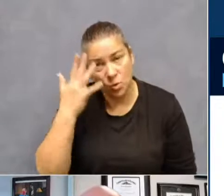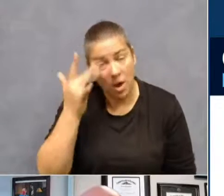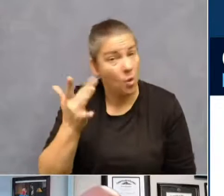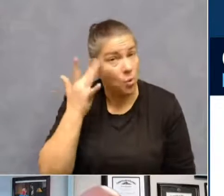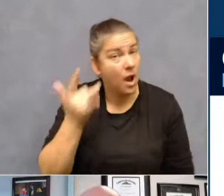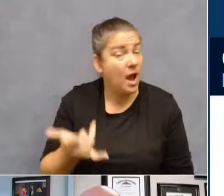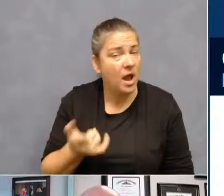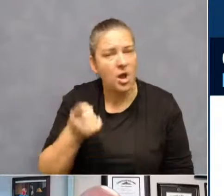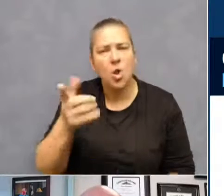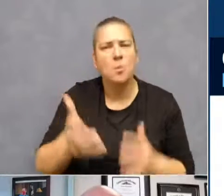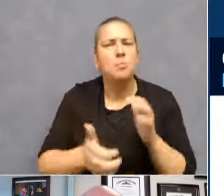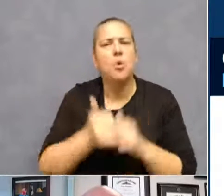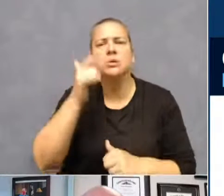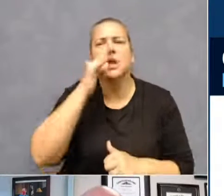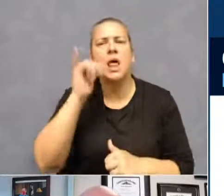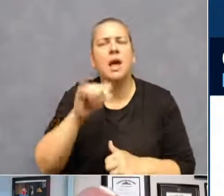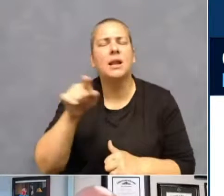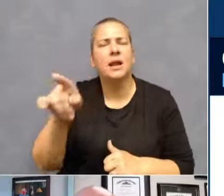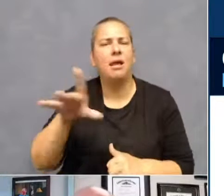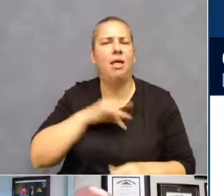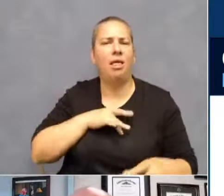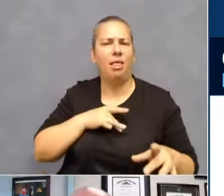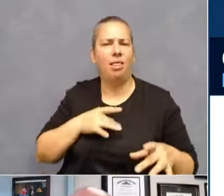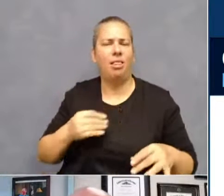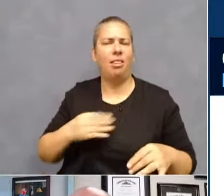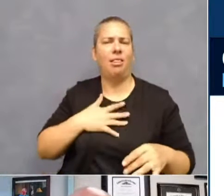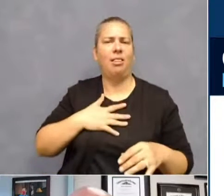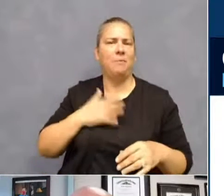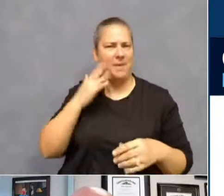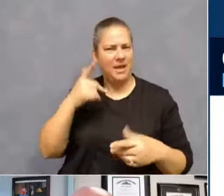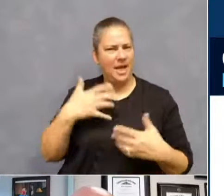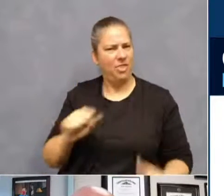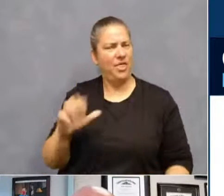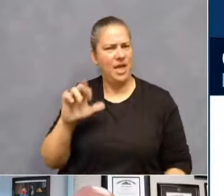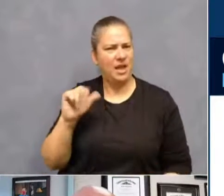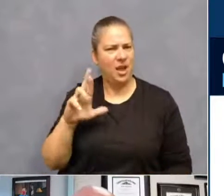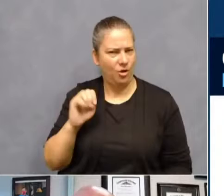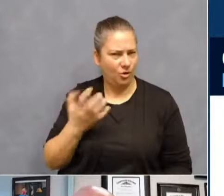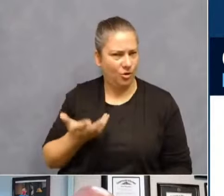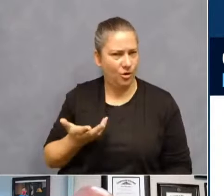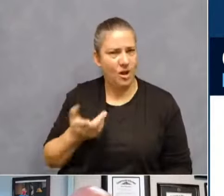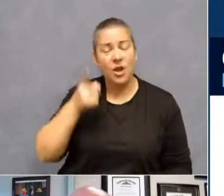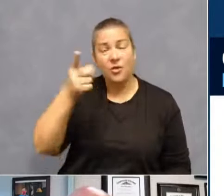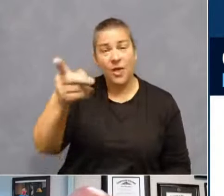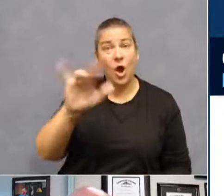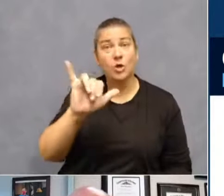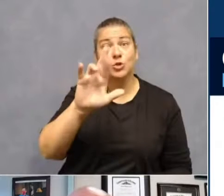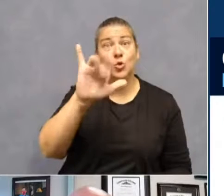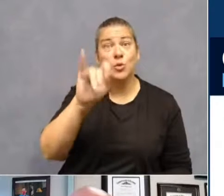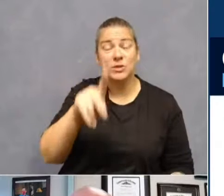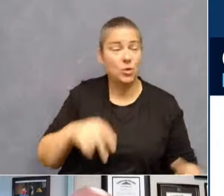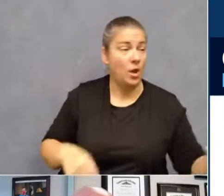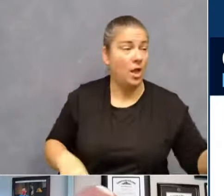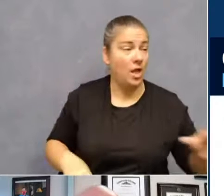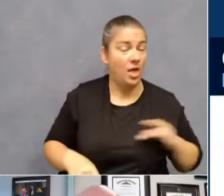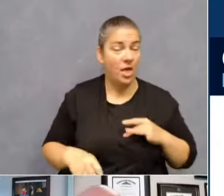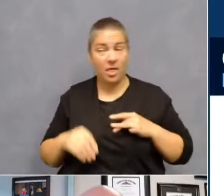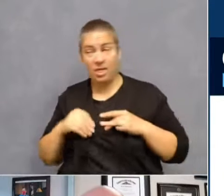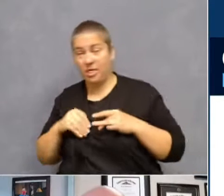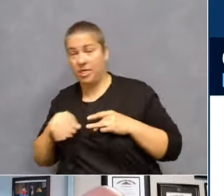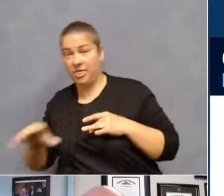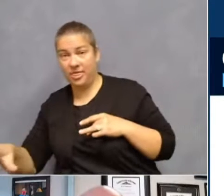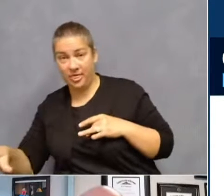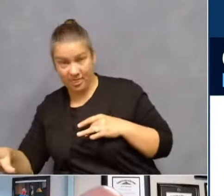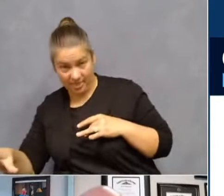get infected in the line of their work. Two, they are also at risk for spreading it to vulnerable people for whom they care. And